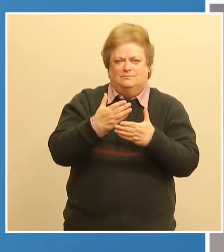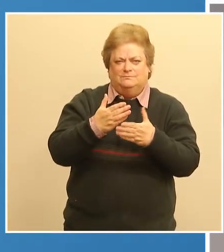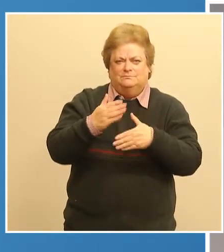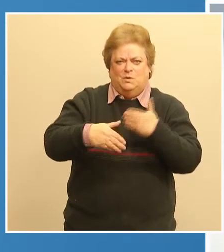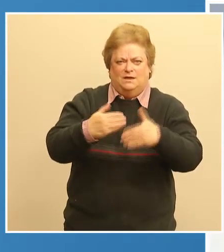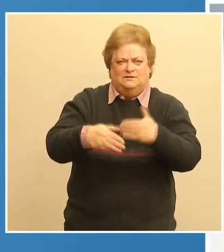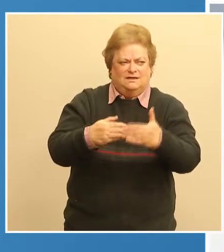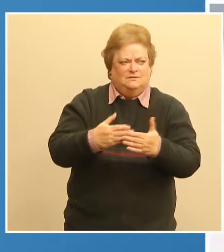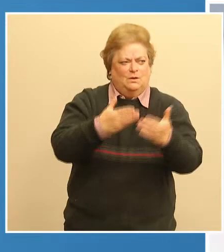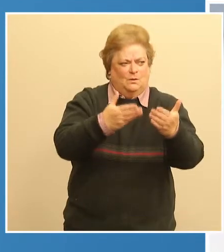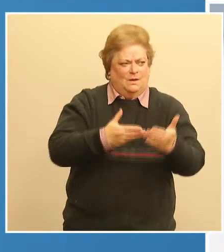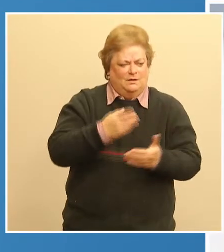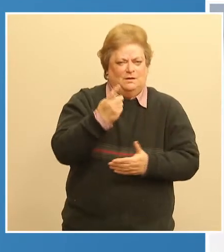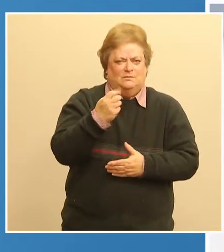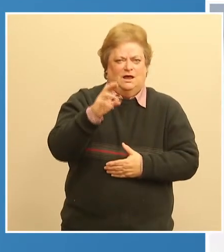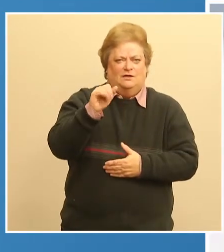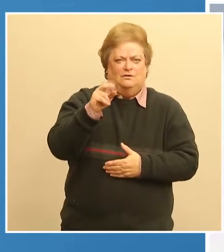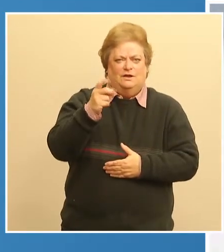Dr. Avery.